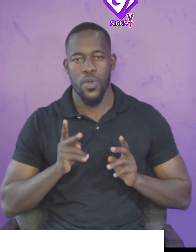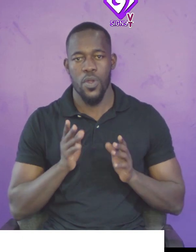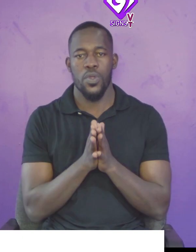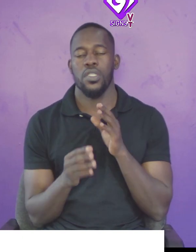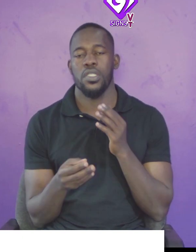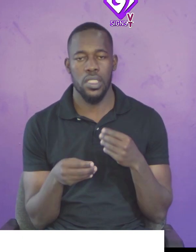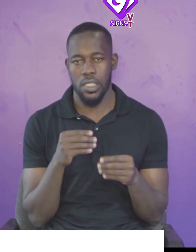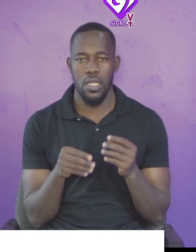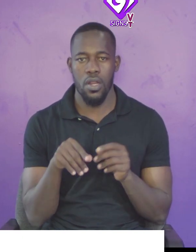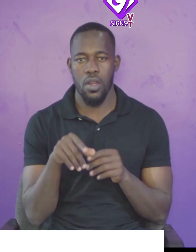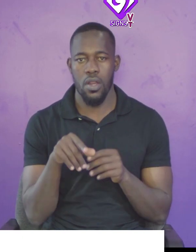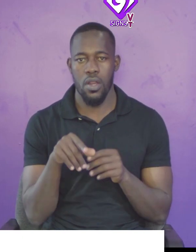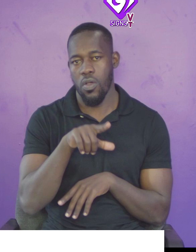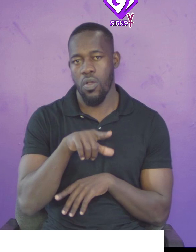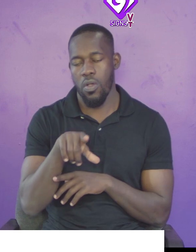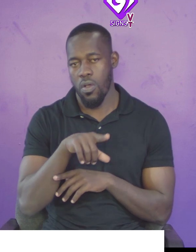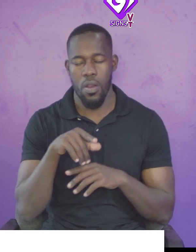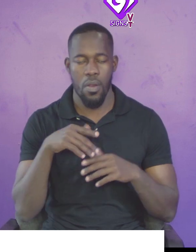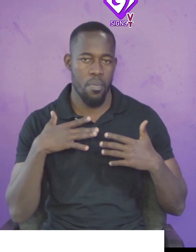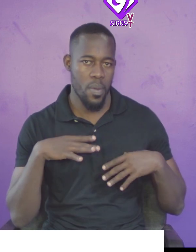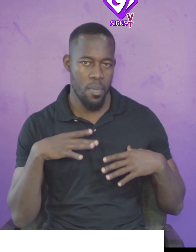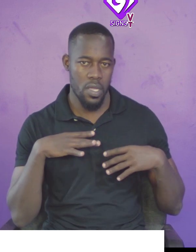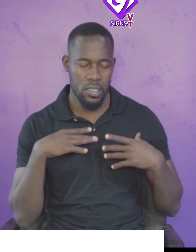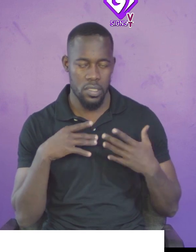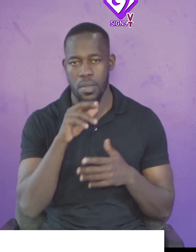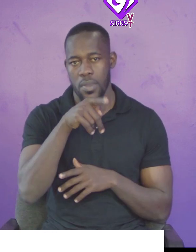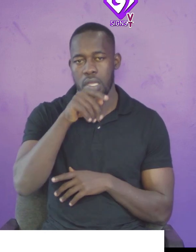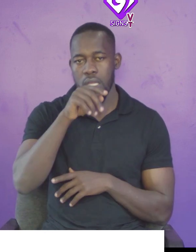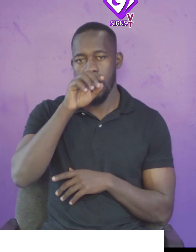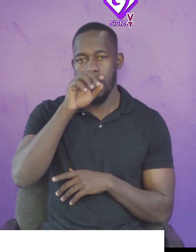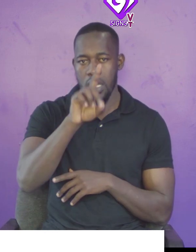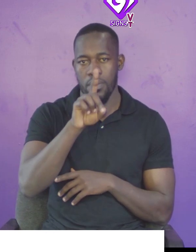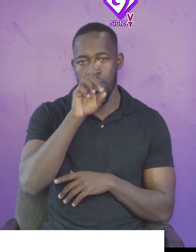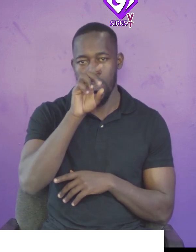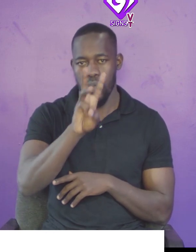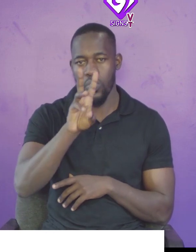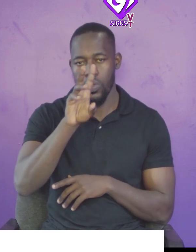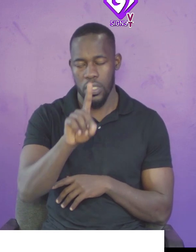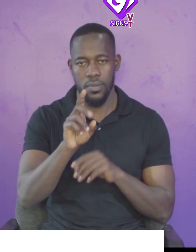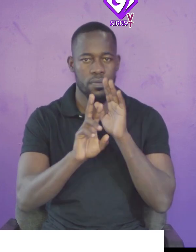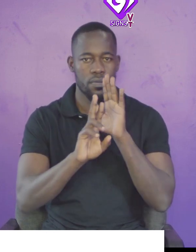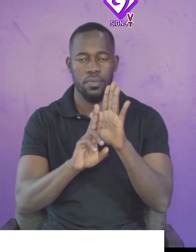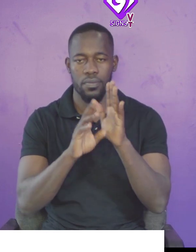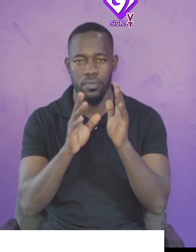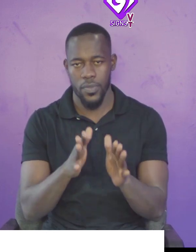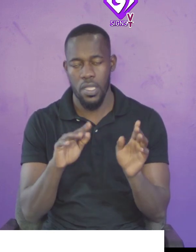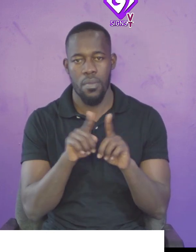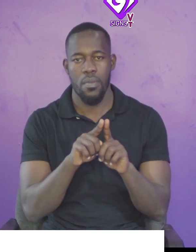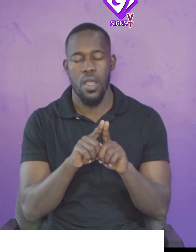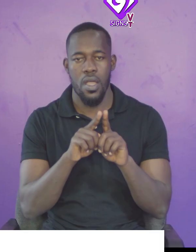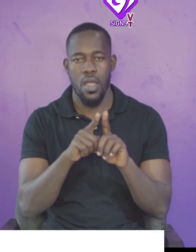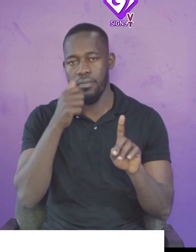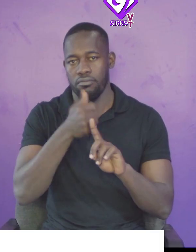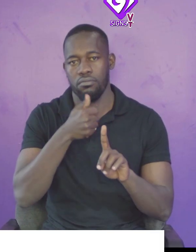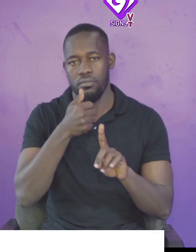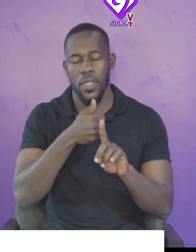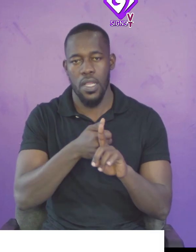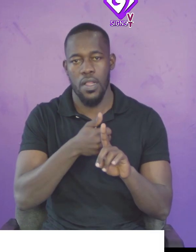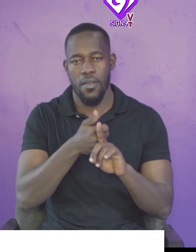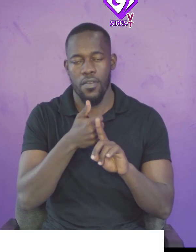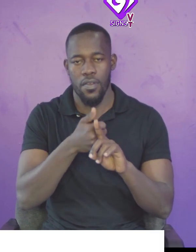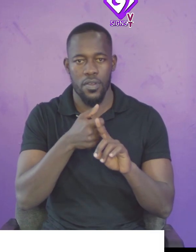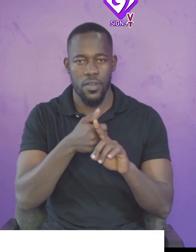Disabilities, local Pwds representatives underscored the crucial need for their voices